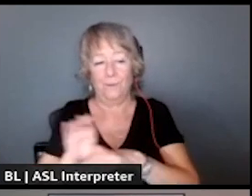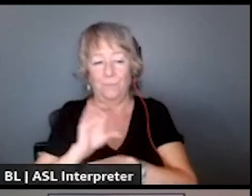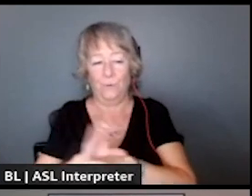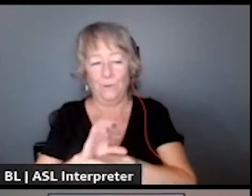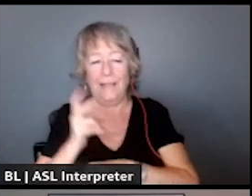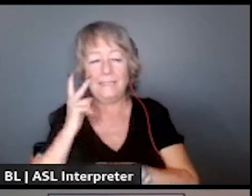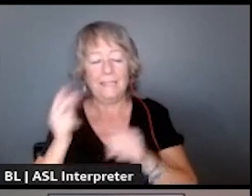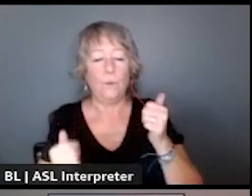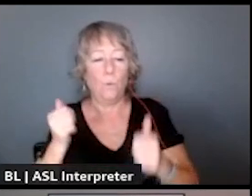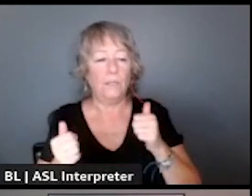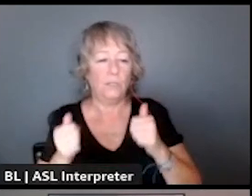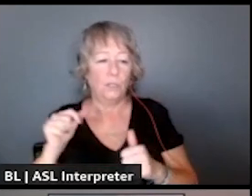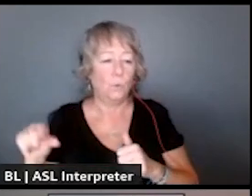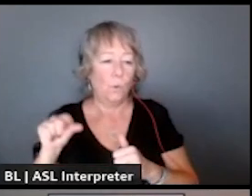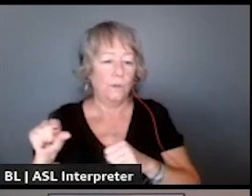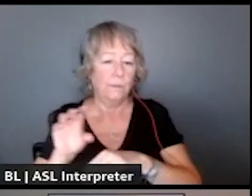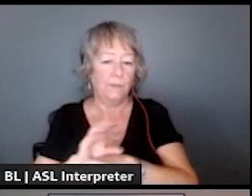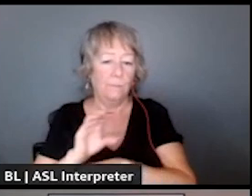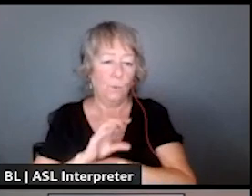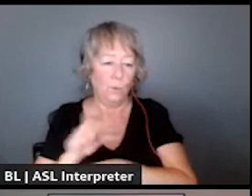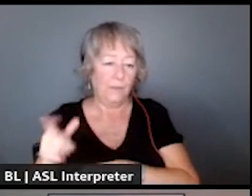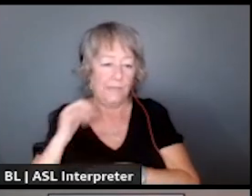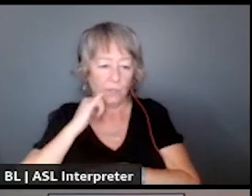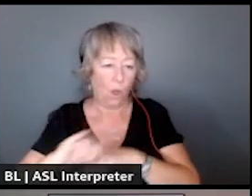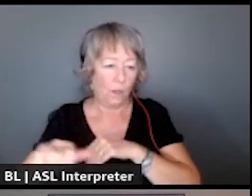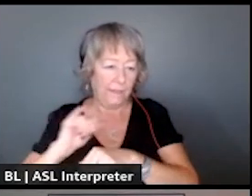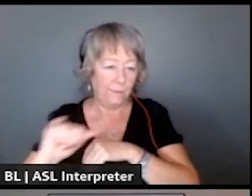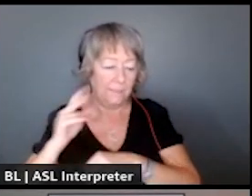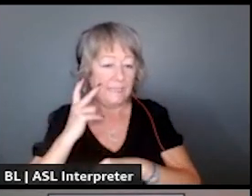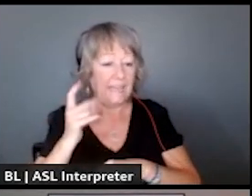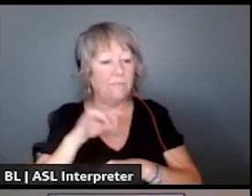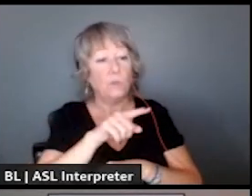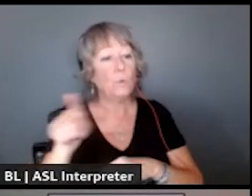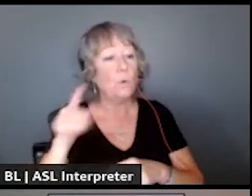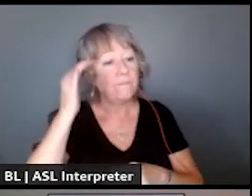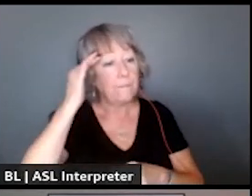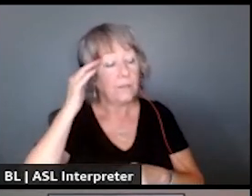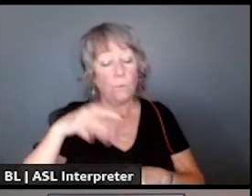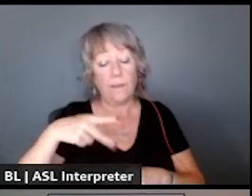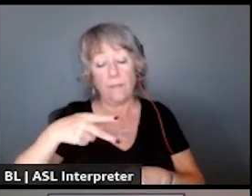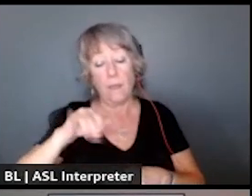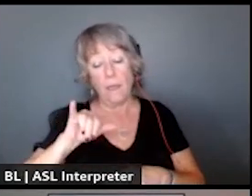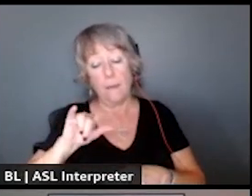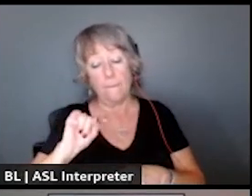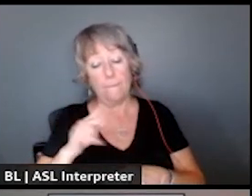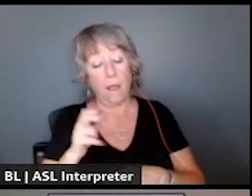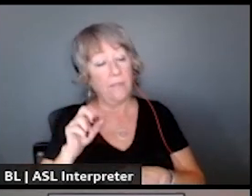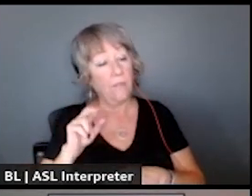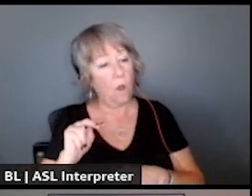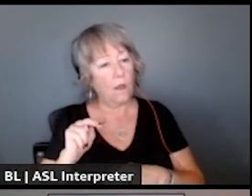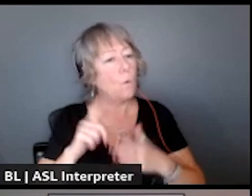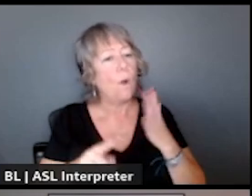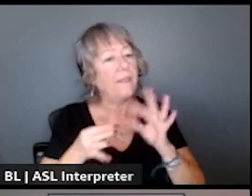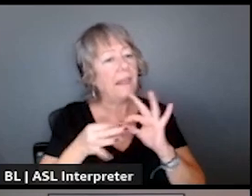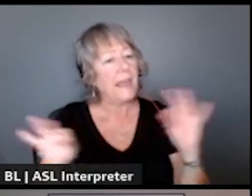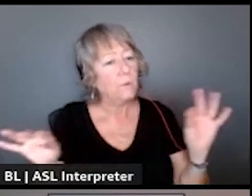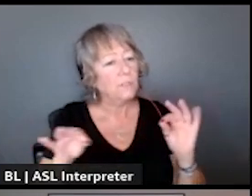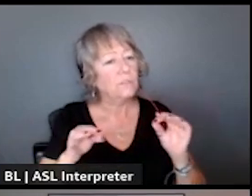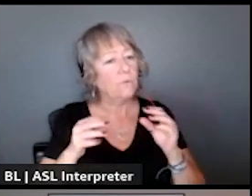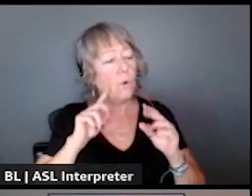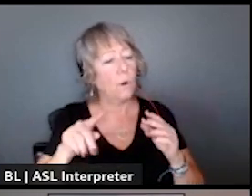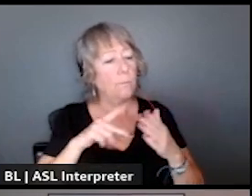who are curious about what kind of quantum computers we have, what are they, how do they work. And so we have a